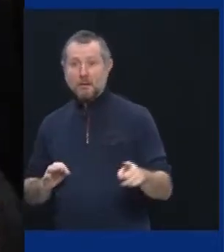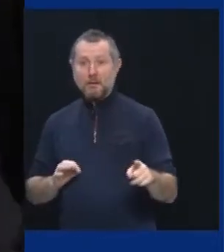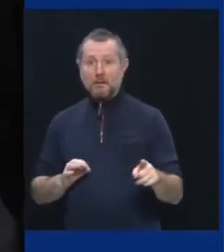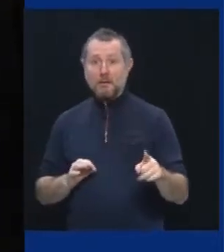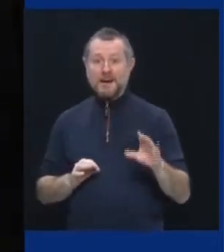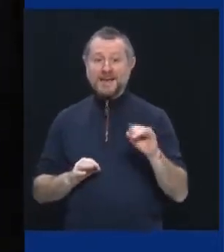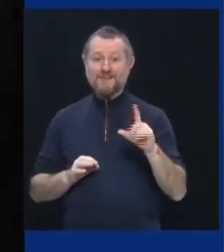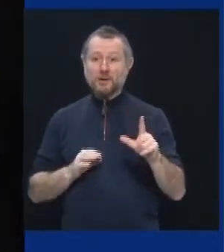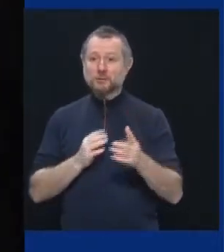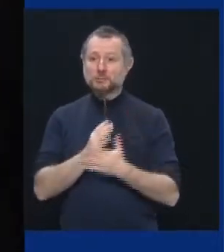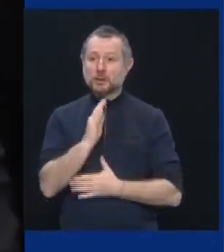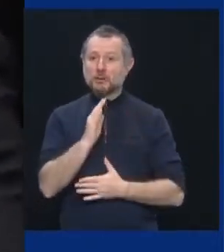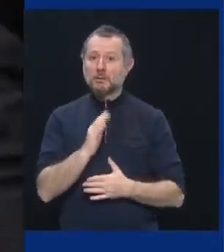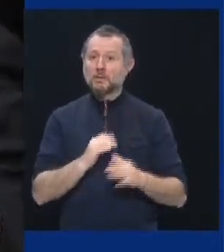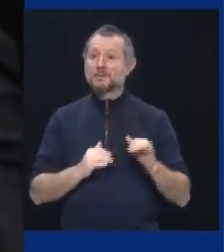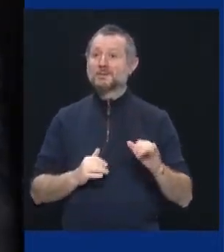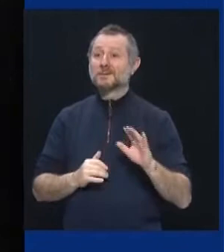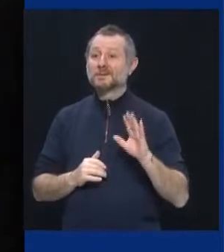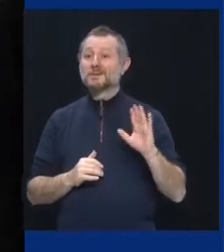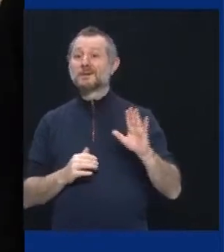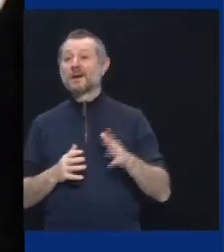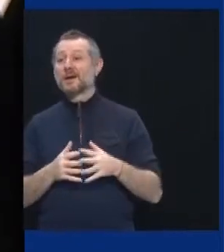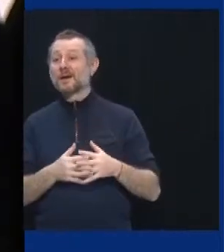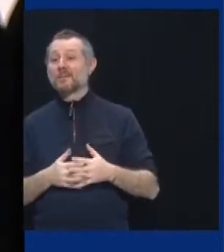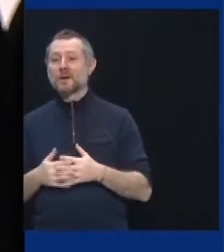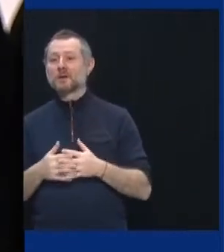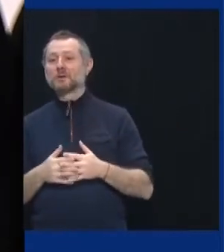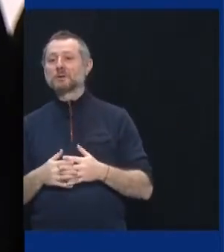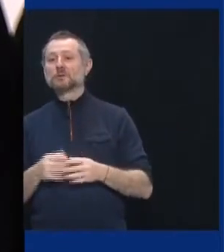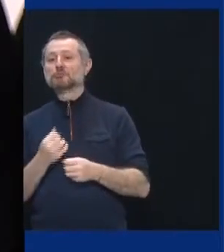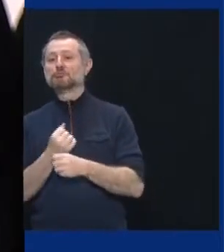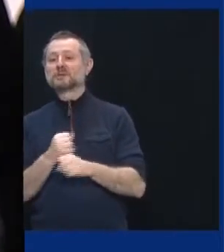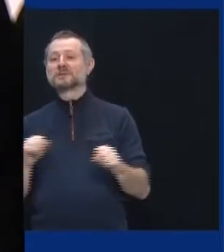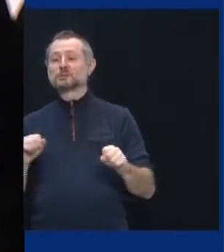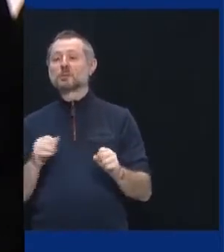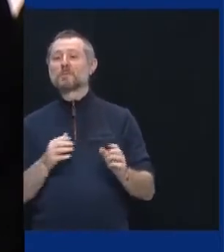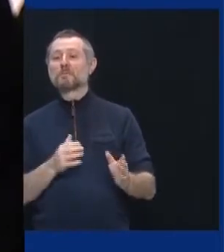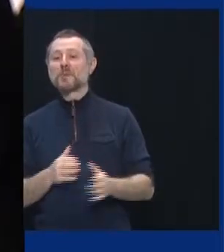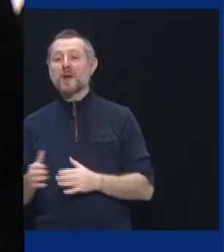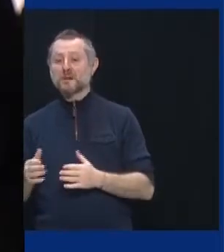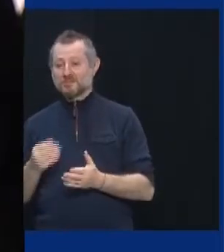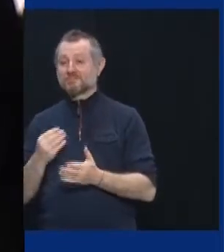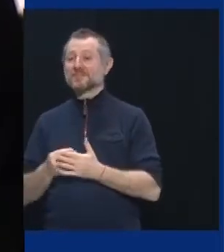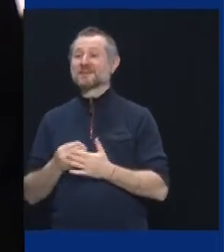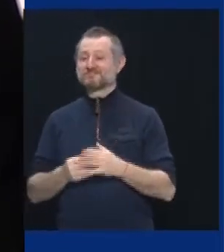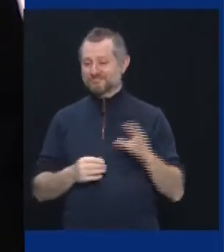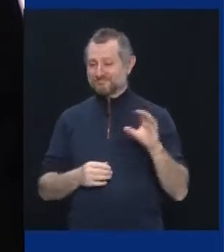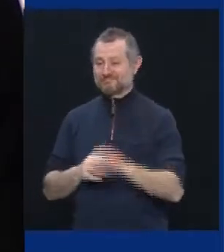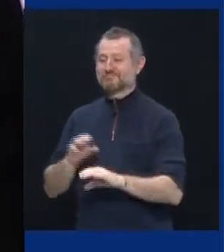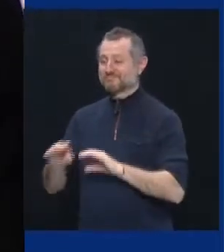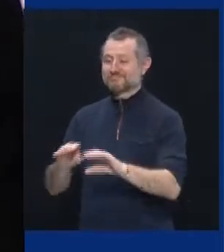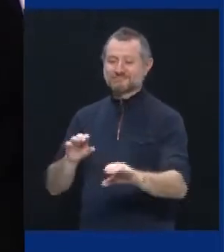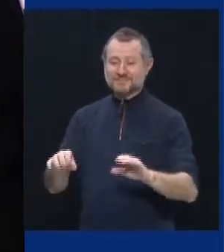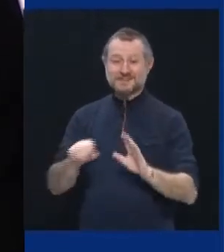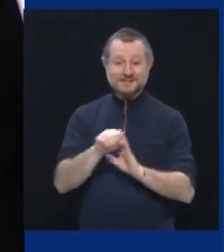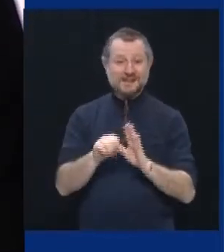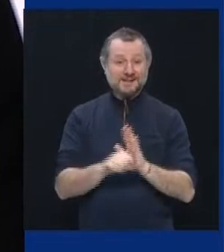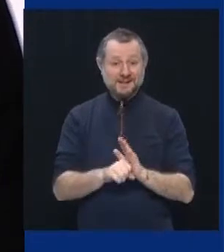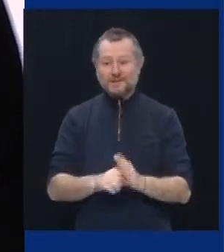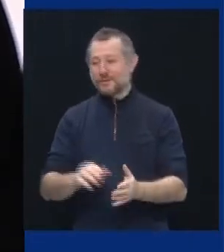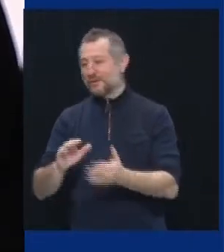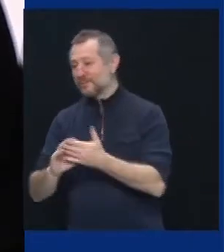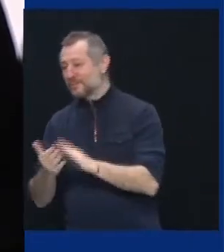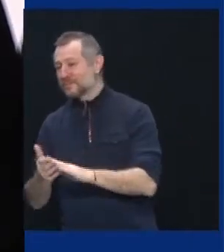American Rescue Plan, there are dollars coming to the states and to the cities to stand up more